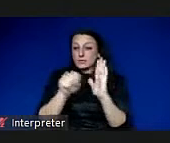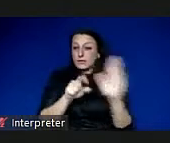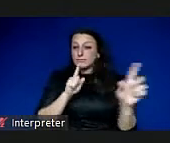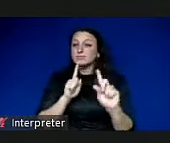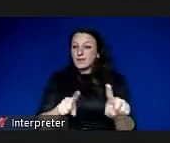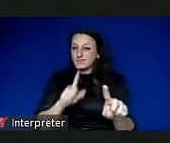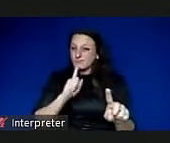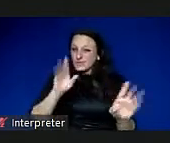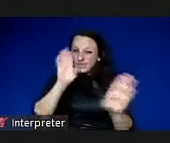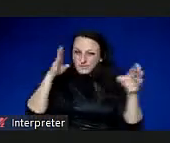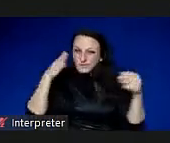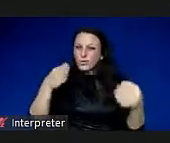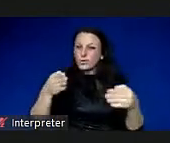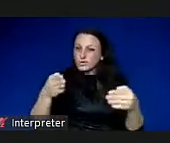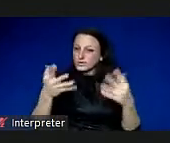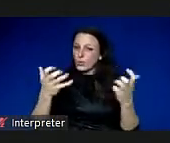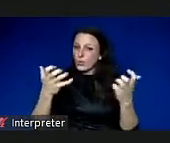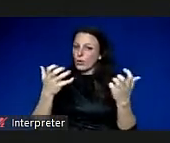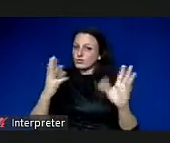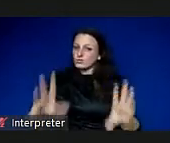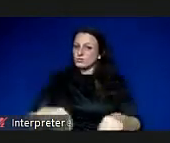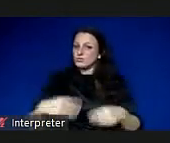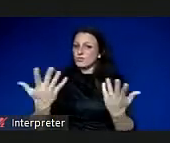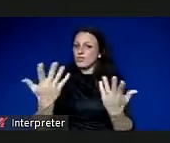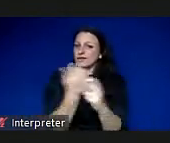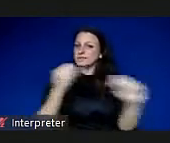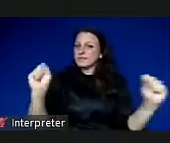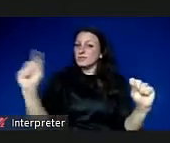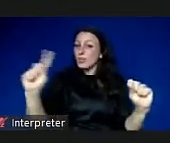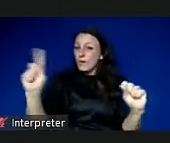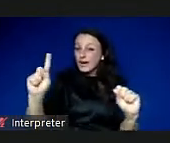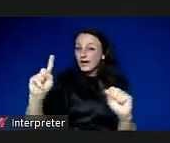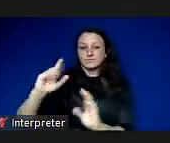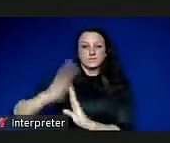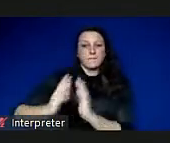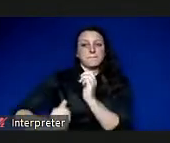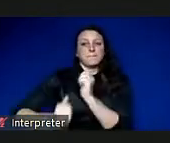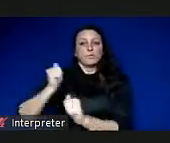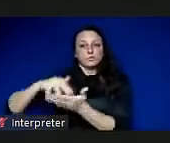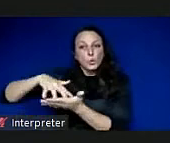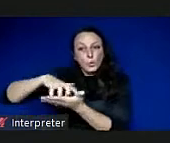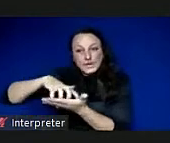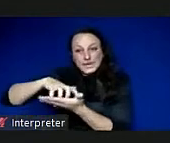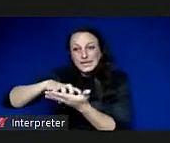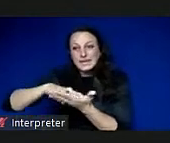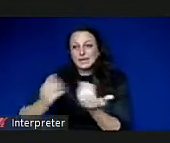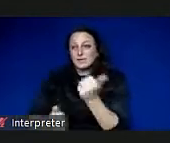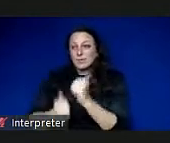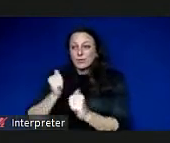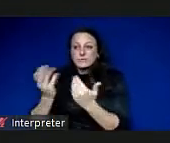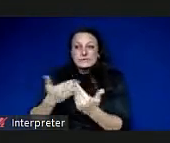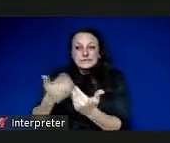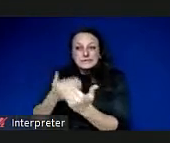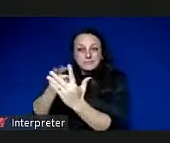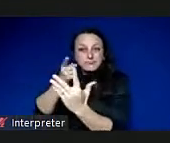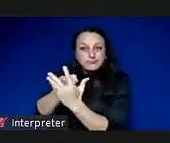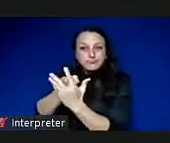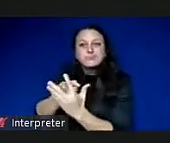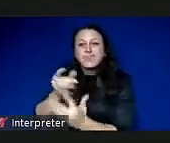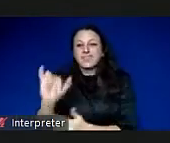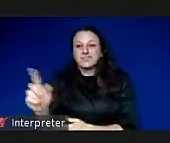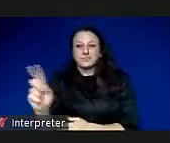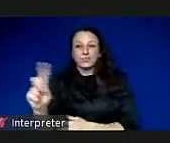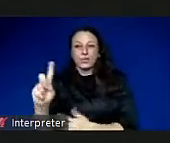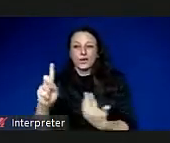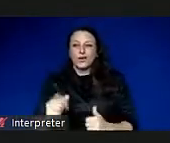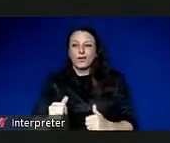on ensuring the safety of those who are most vulnerable and living in these long-term care facilities. Our very first public health order